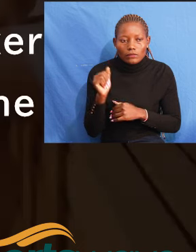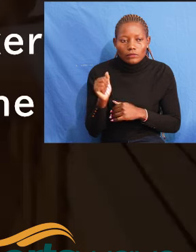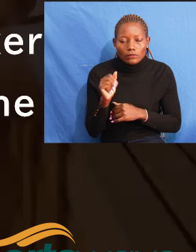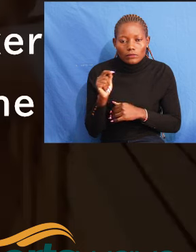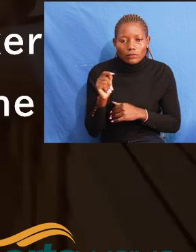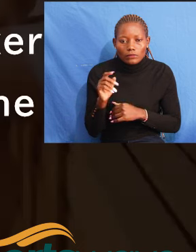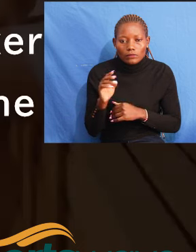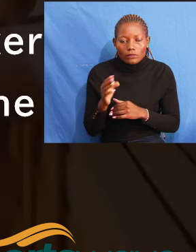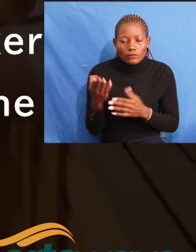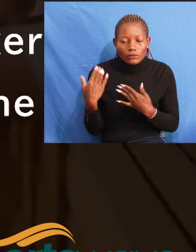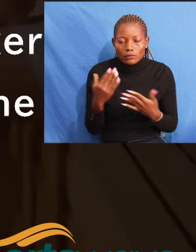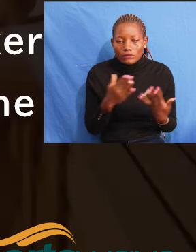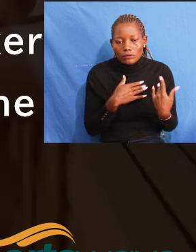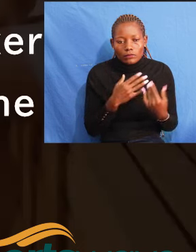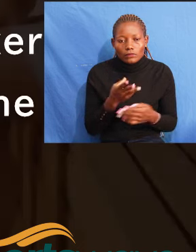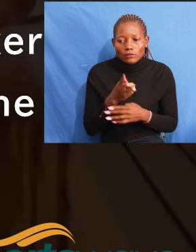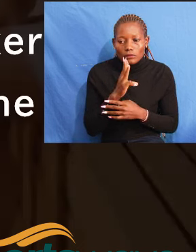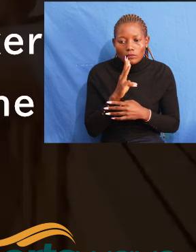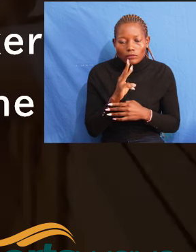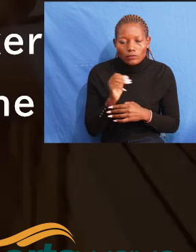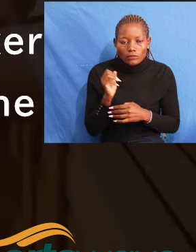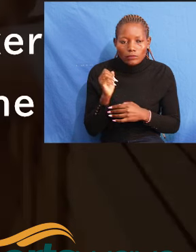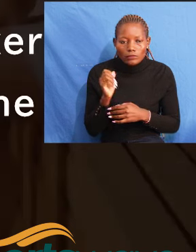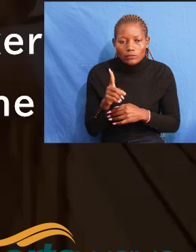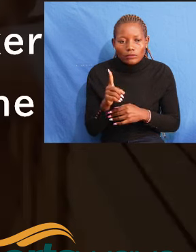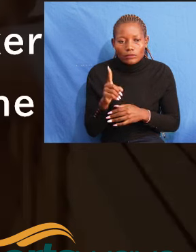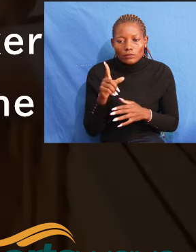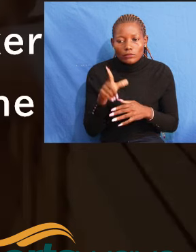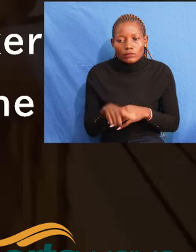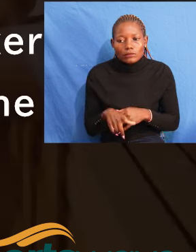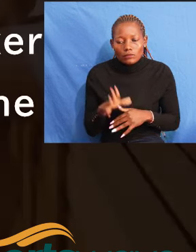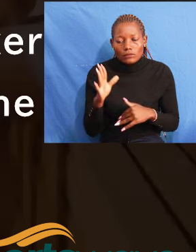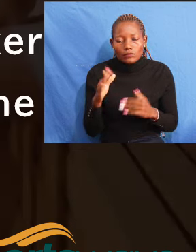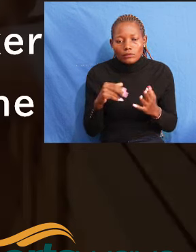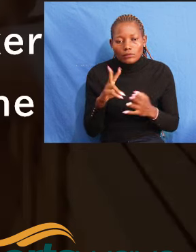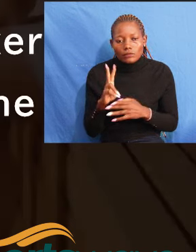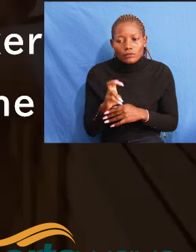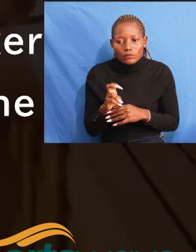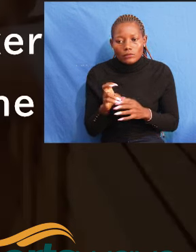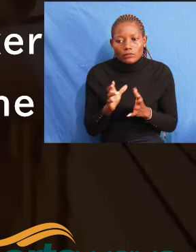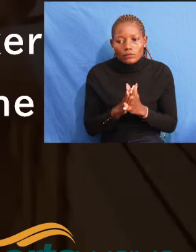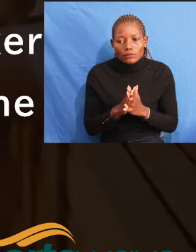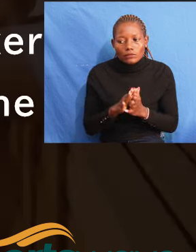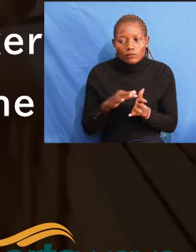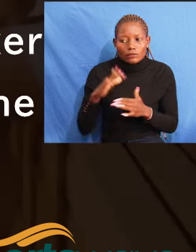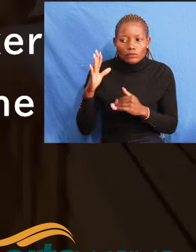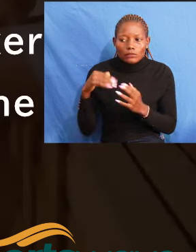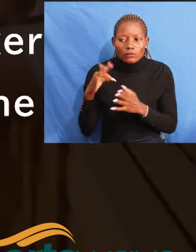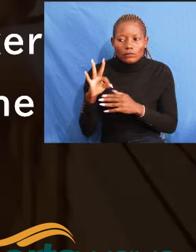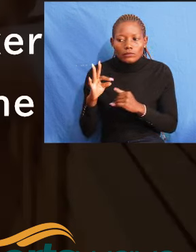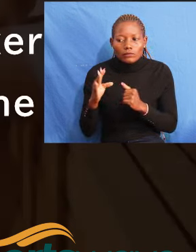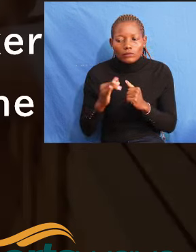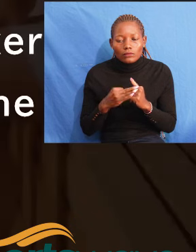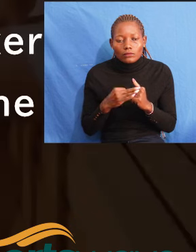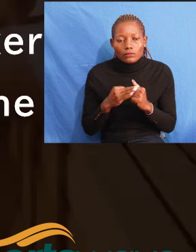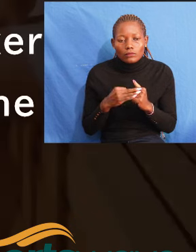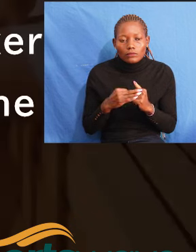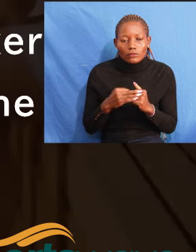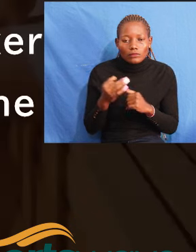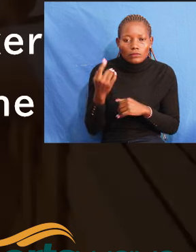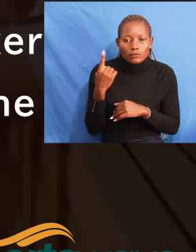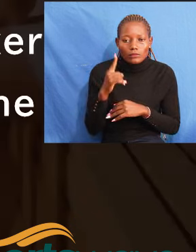The water temperature should be less than 20 for cooling and more than 38 degrees for